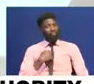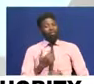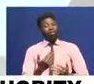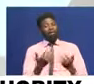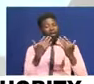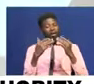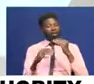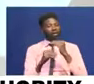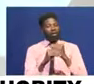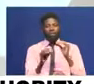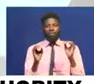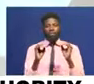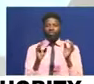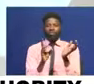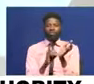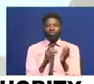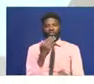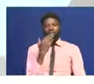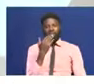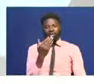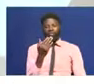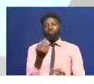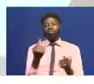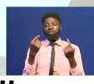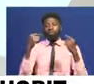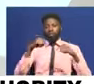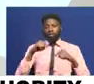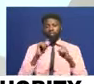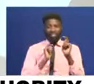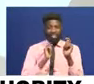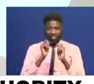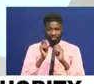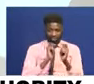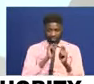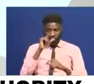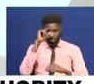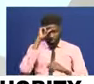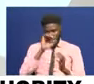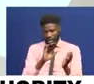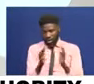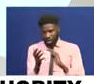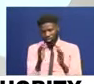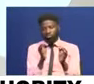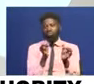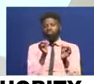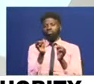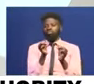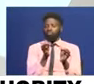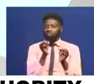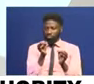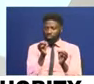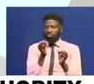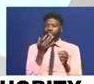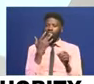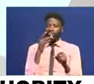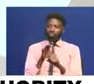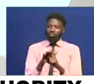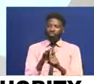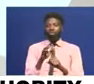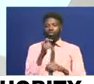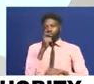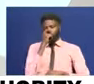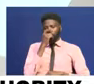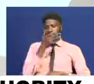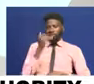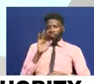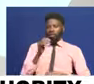Daktari. Thank you very much indeed for joining us here on Inside Government, and of course for your reassuring words. We wish you all the best. in the execution of universal